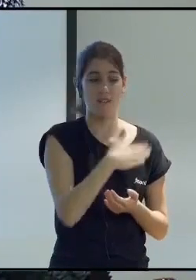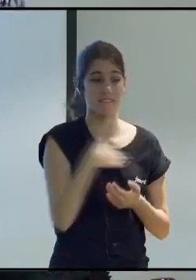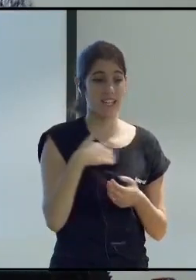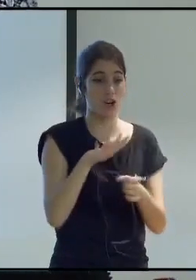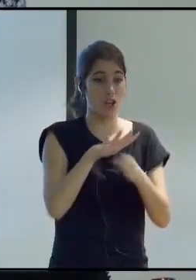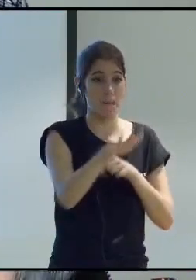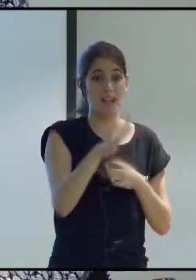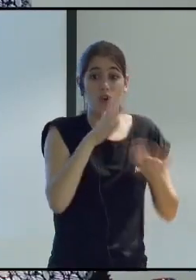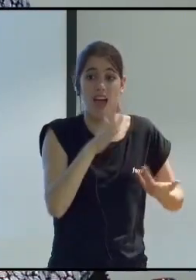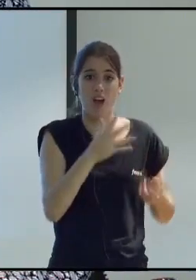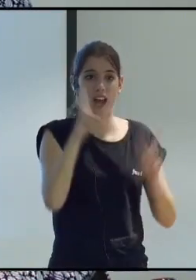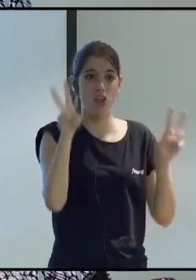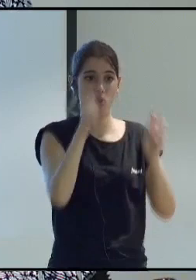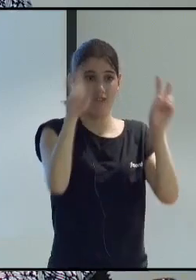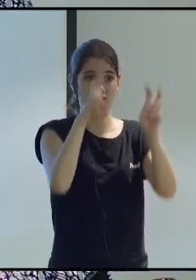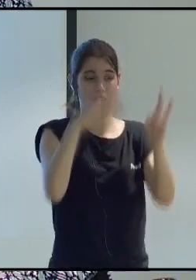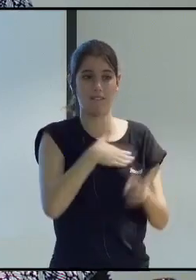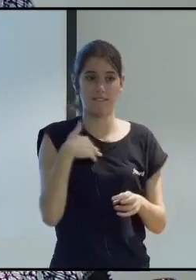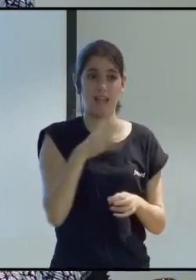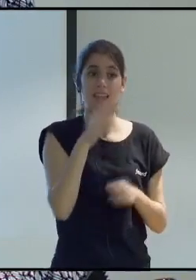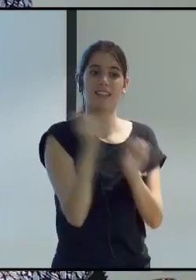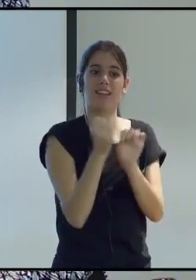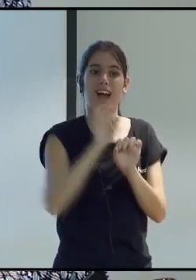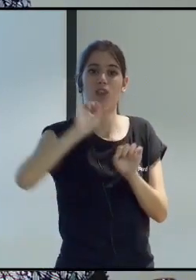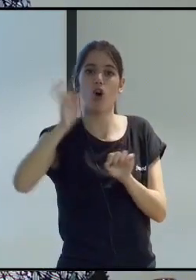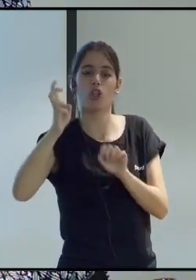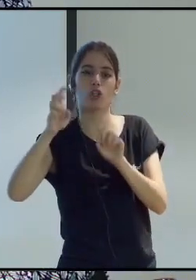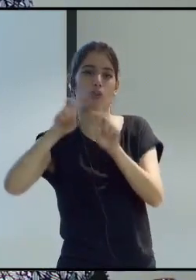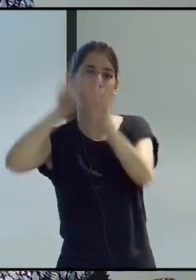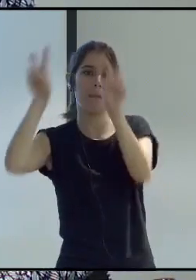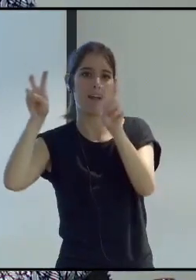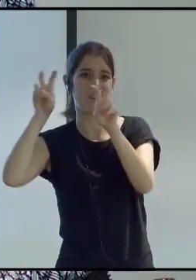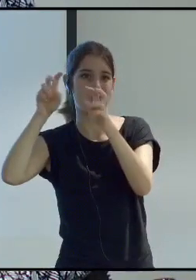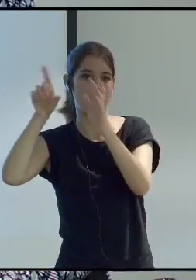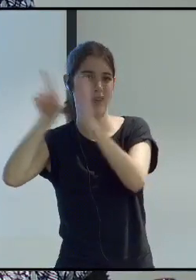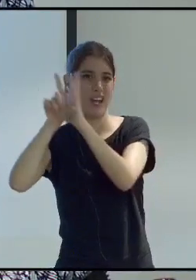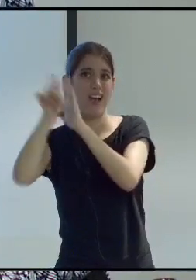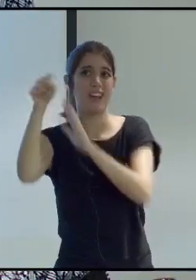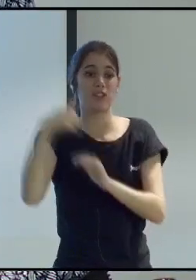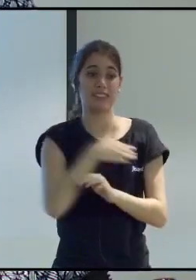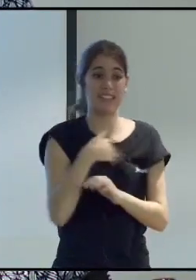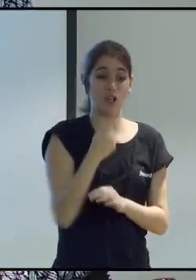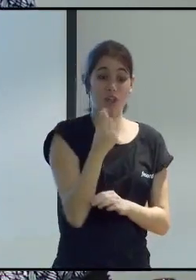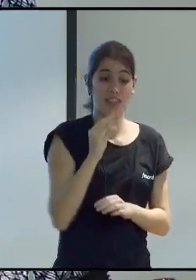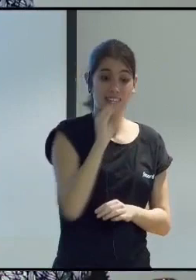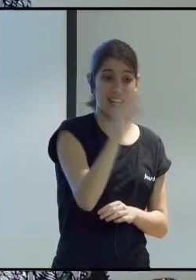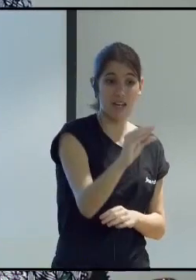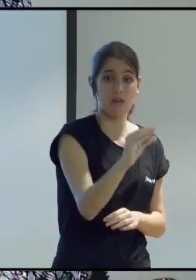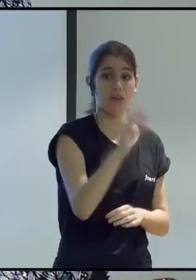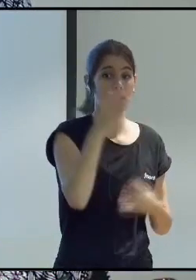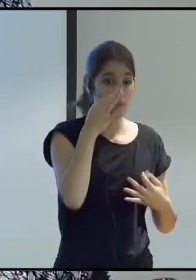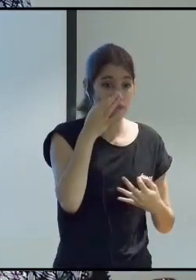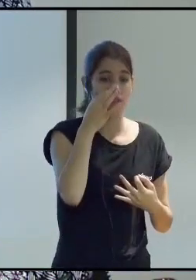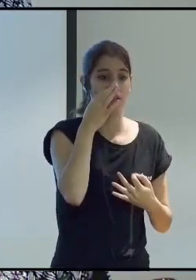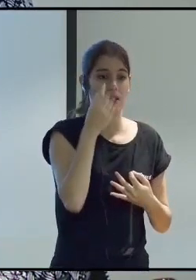working on a new framework. And we really want to be sure that the money goes in the right direction. We also work on the European